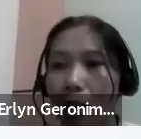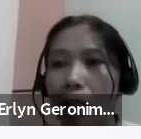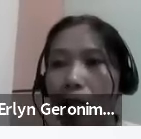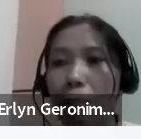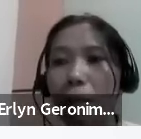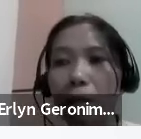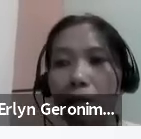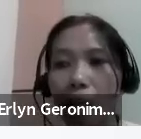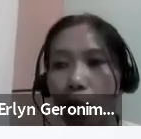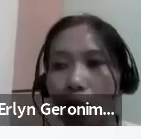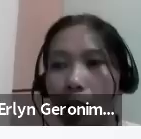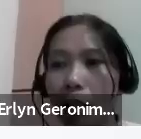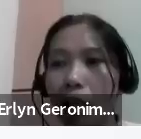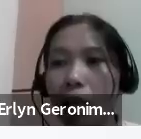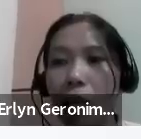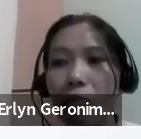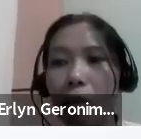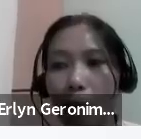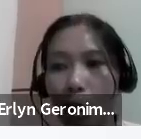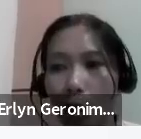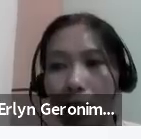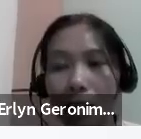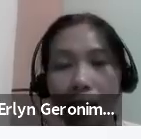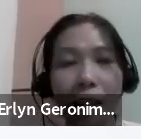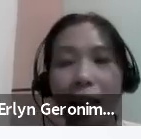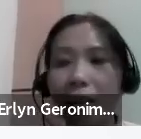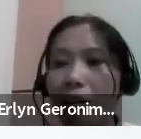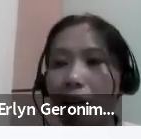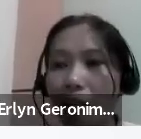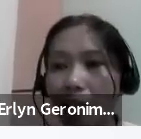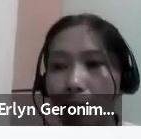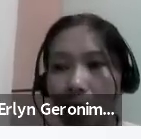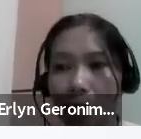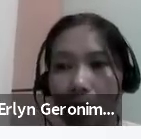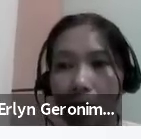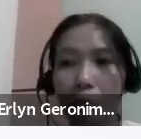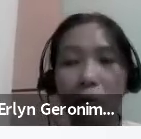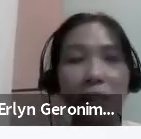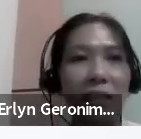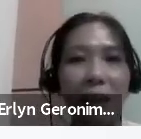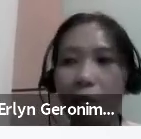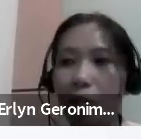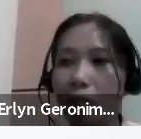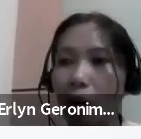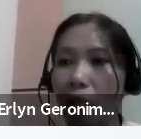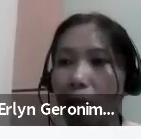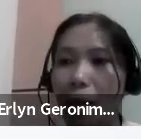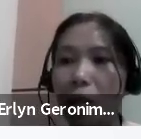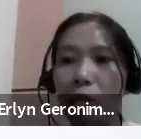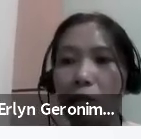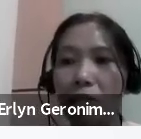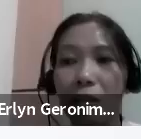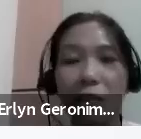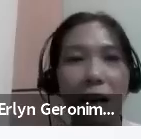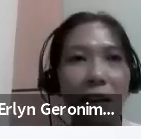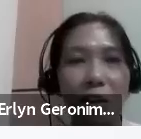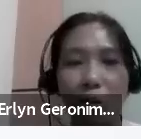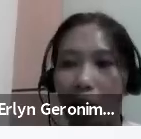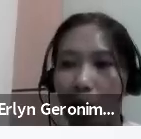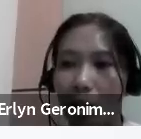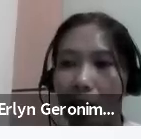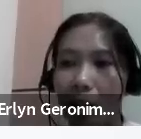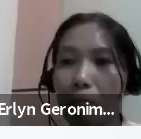formulation, implementation, and evaluation, like our next speaker, who is a graduate of the Bachelor of